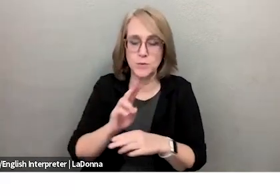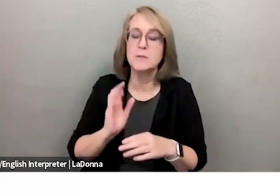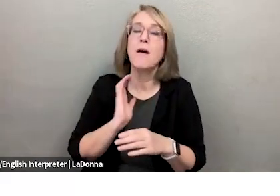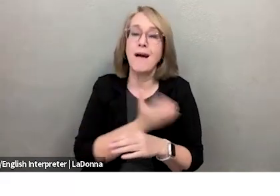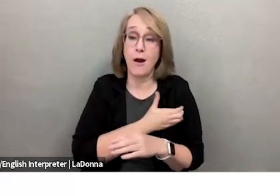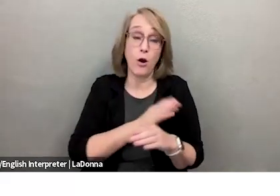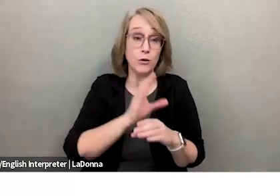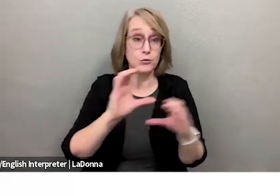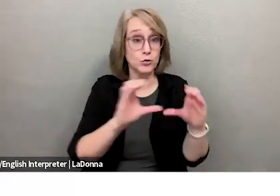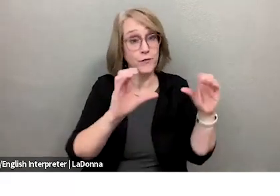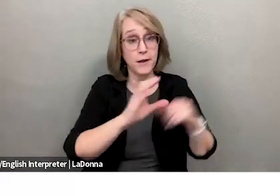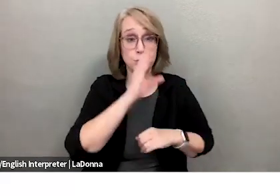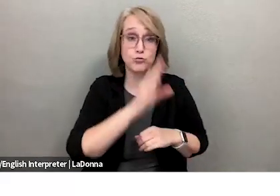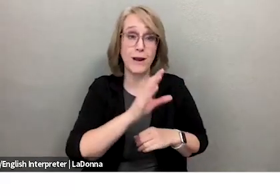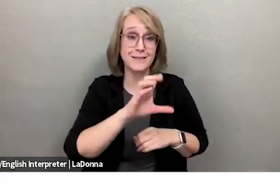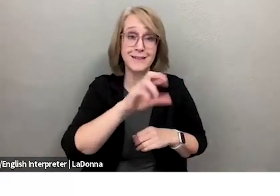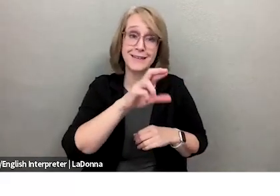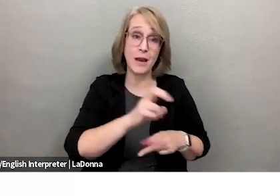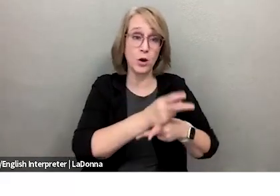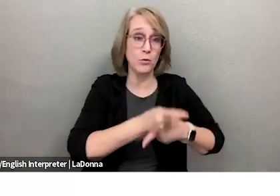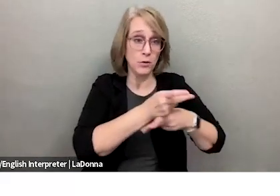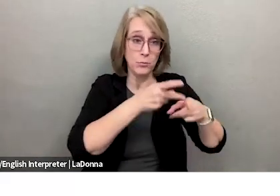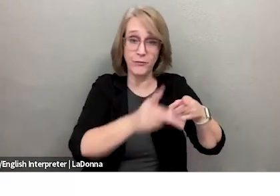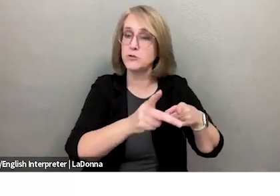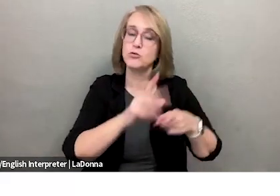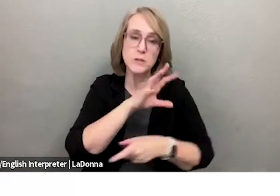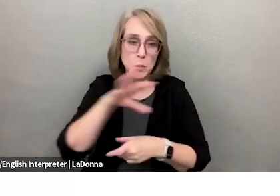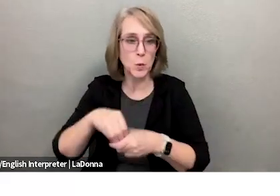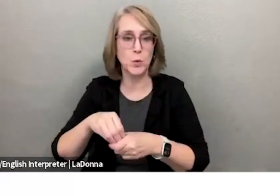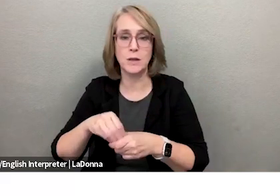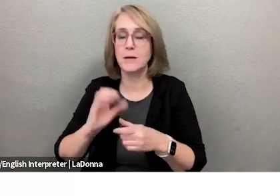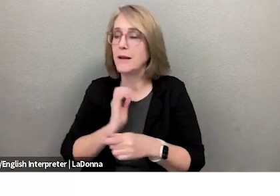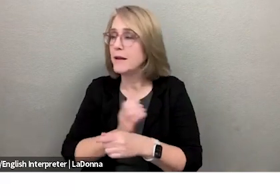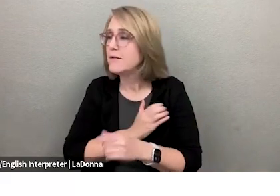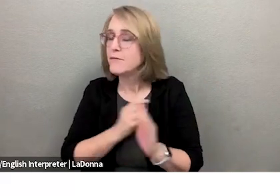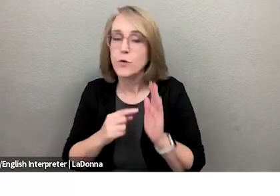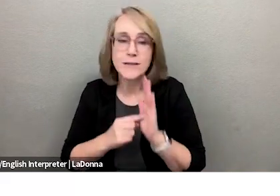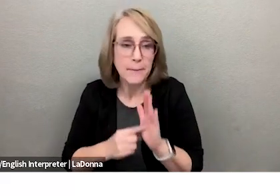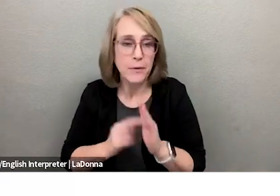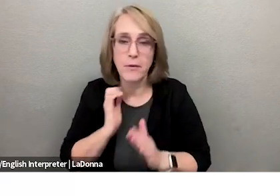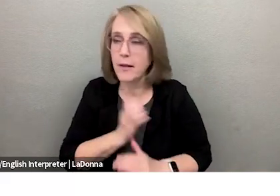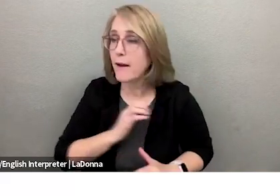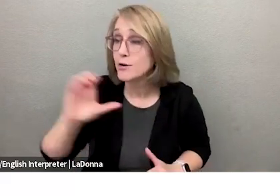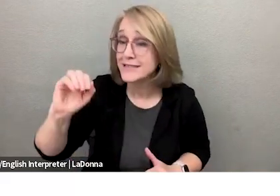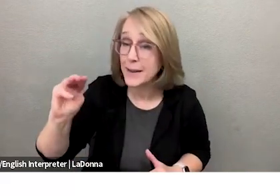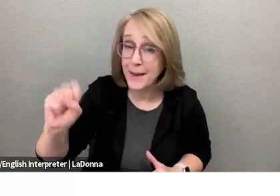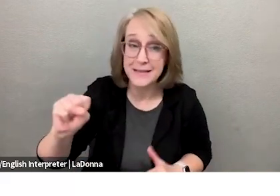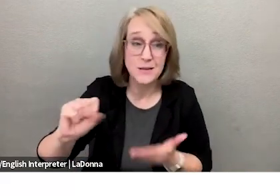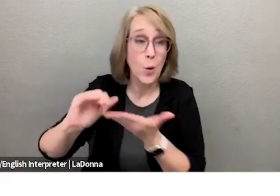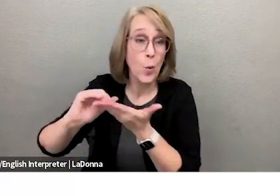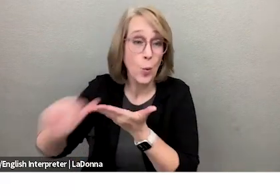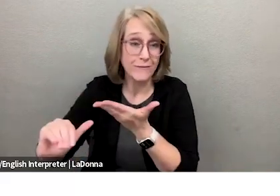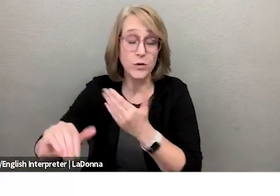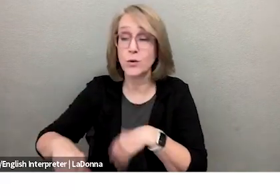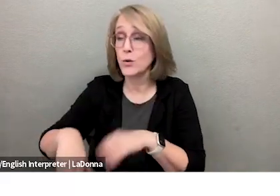care professional. We have it will be incorporated into our CMS waiver renewal. And in the end of the day, we're going to be rich